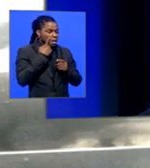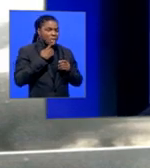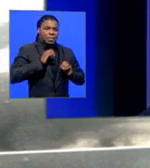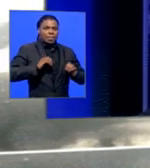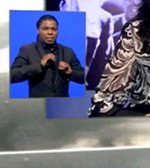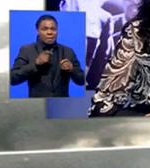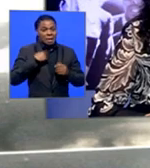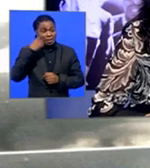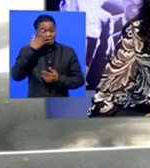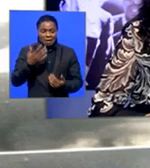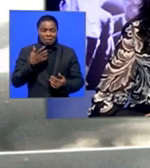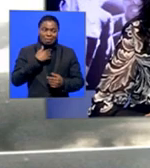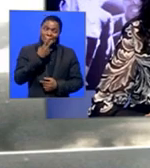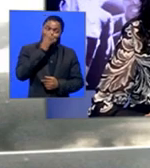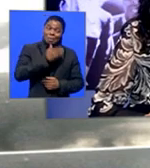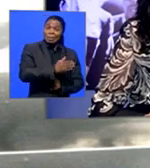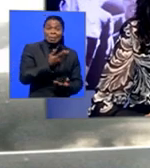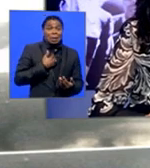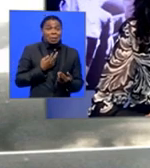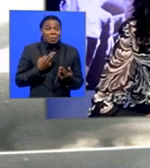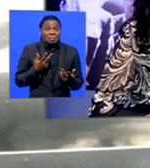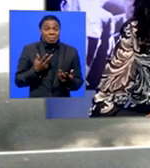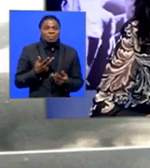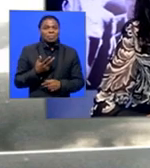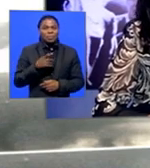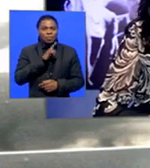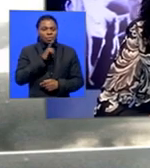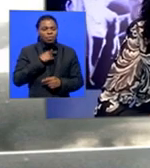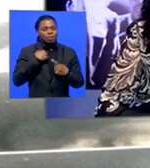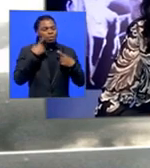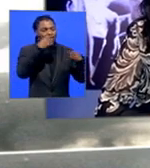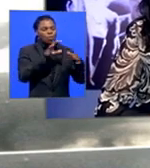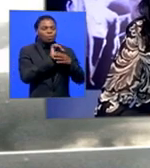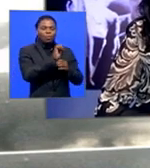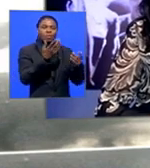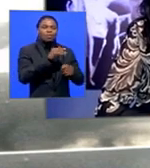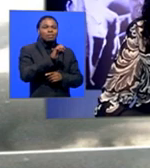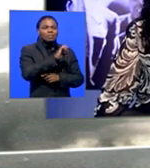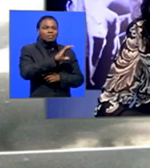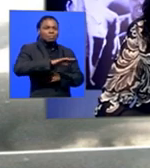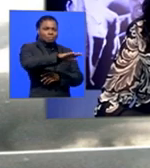we're going to be introduced to them all now as we enter into his homeland of the Eastern Cape.